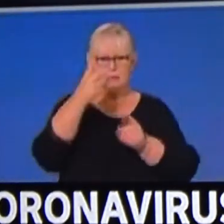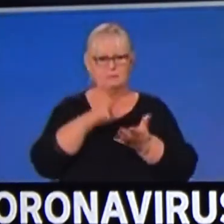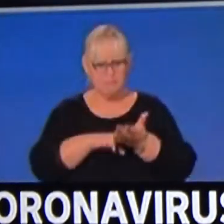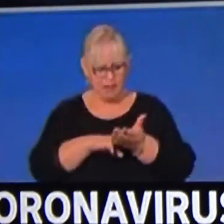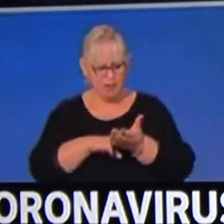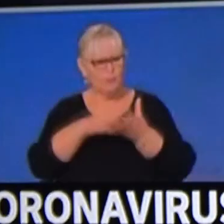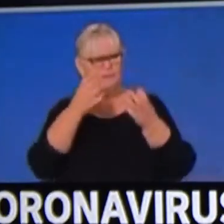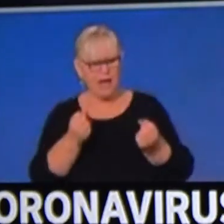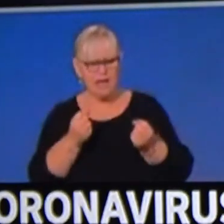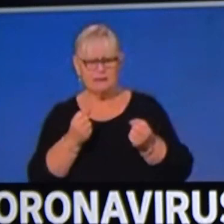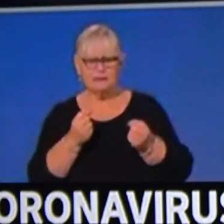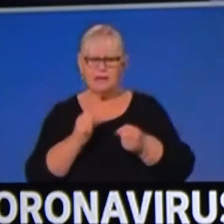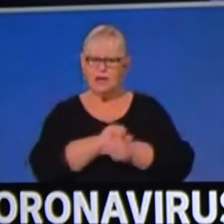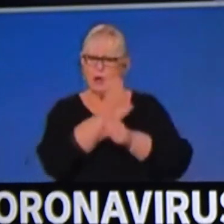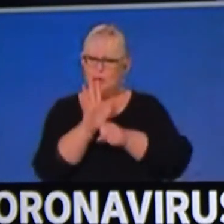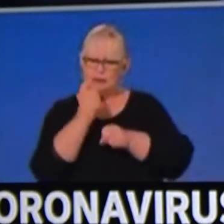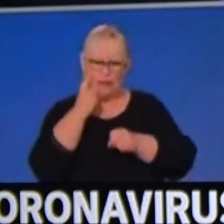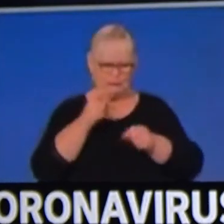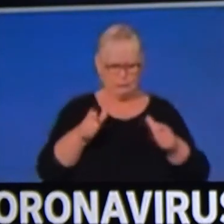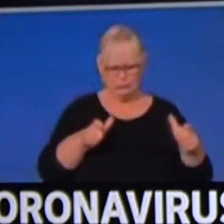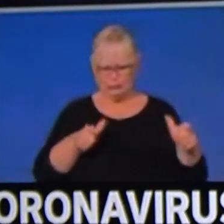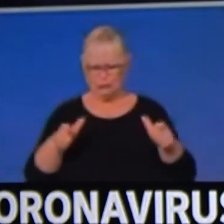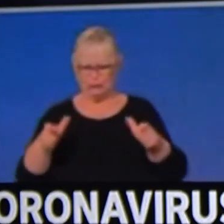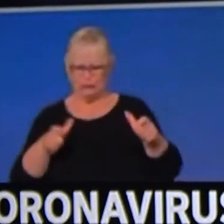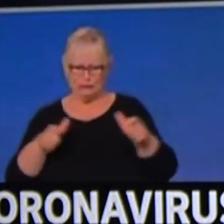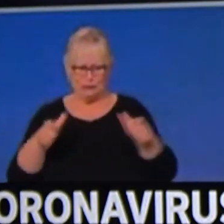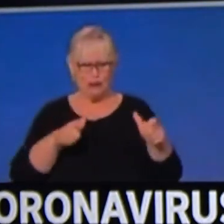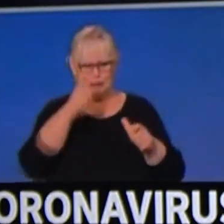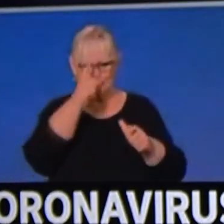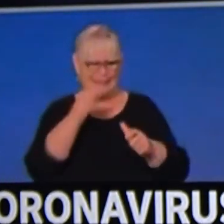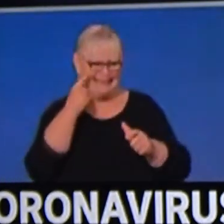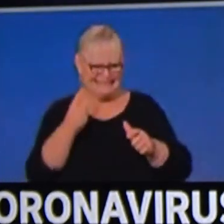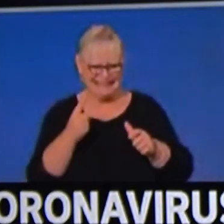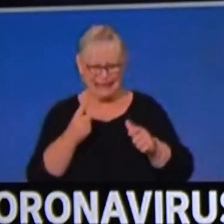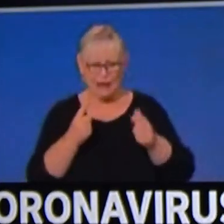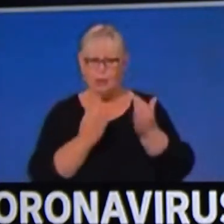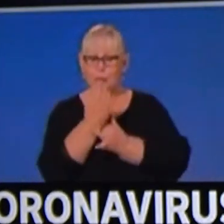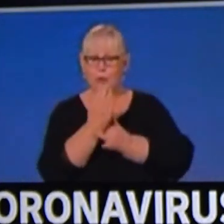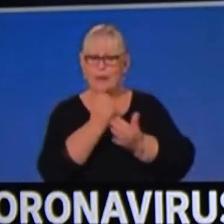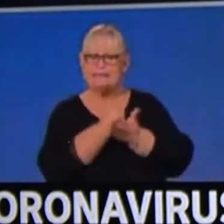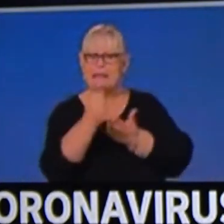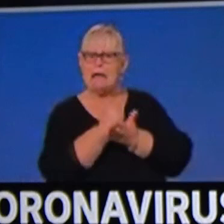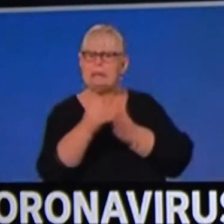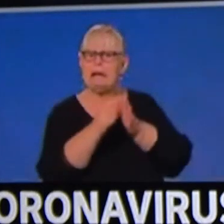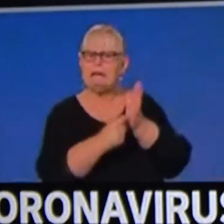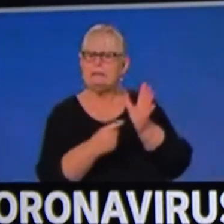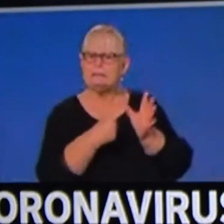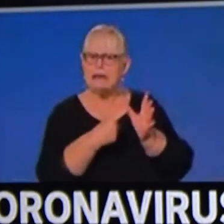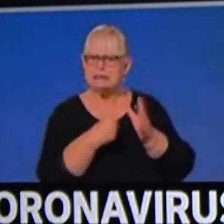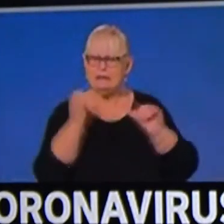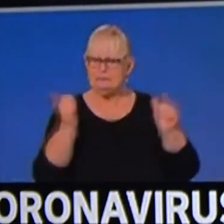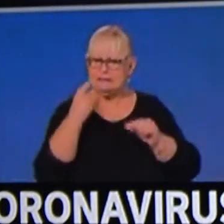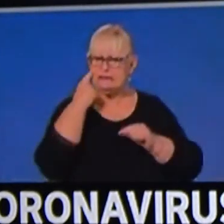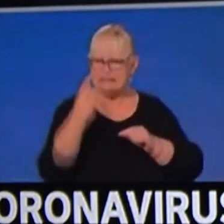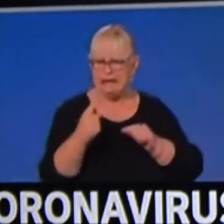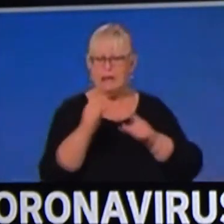getting the virus under control, as reflected in the data that you have been seeing, and Professor Murphy